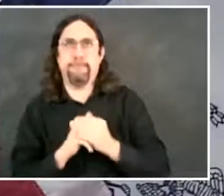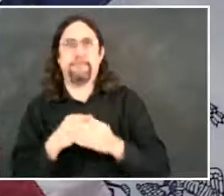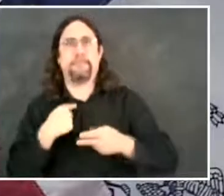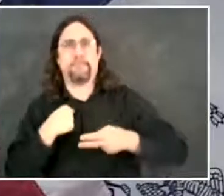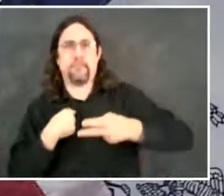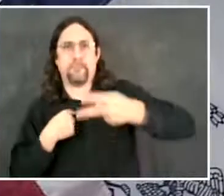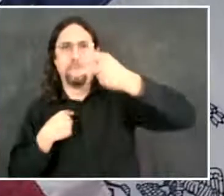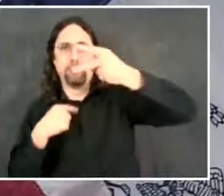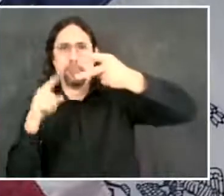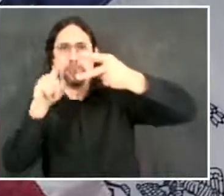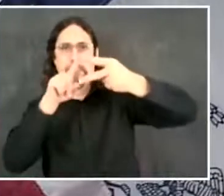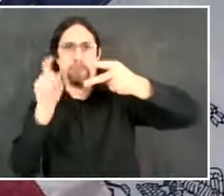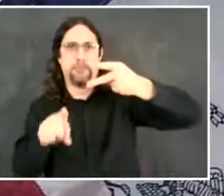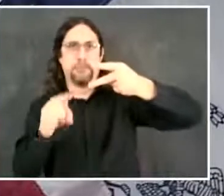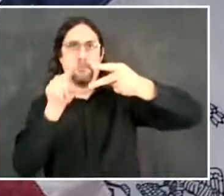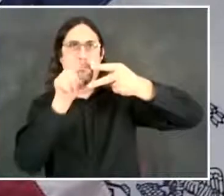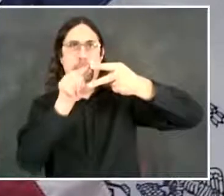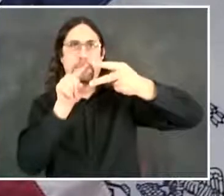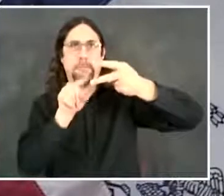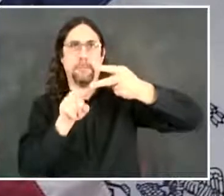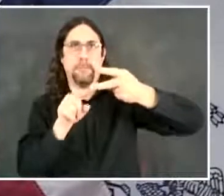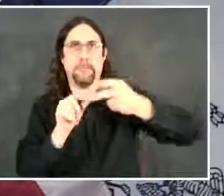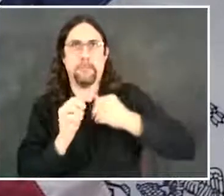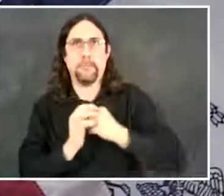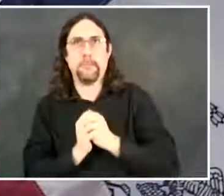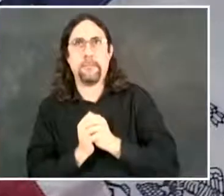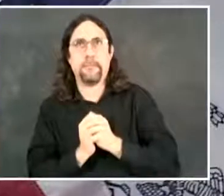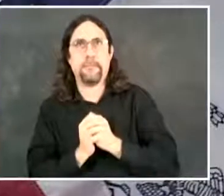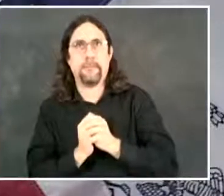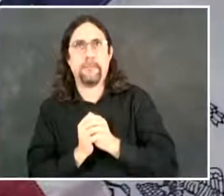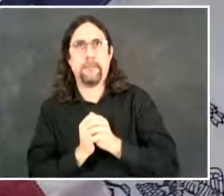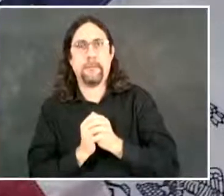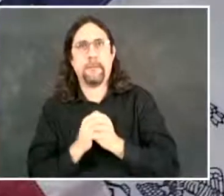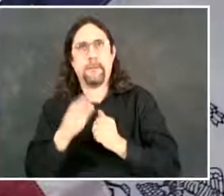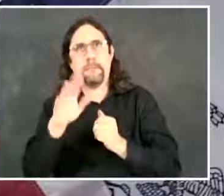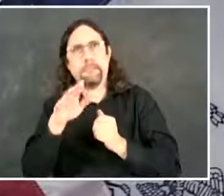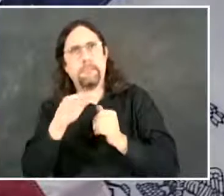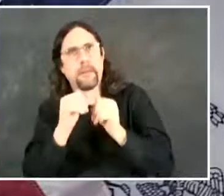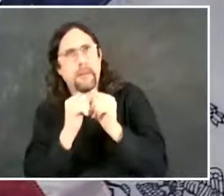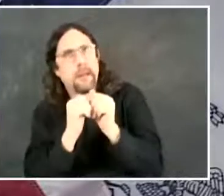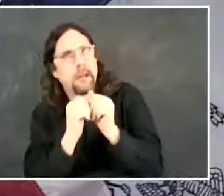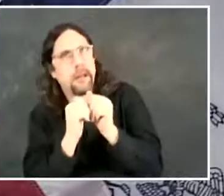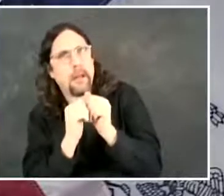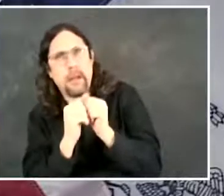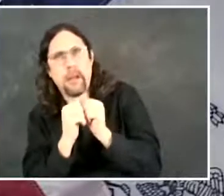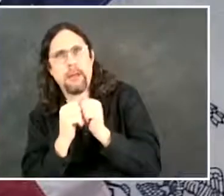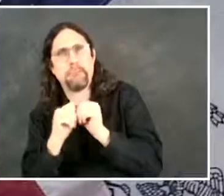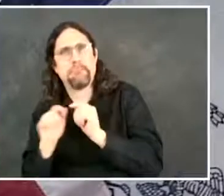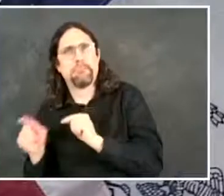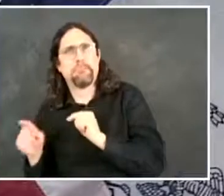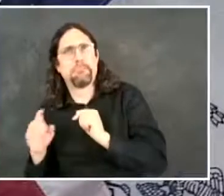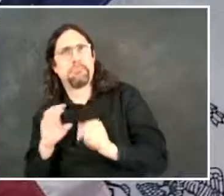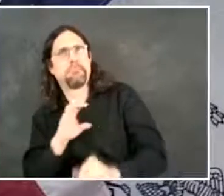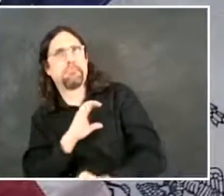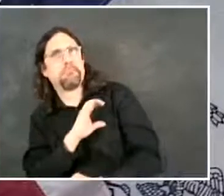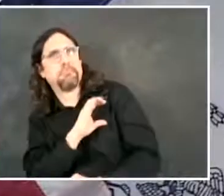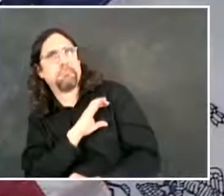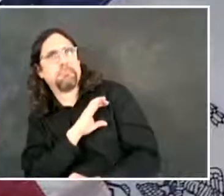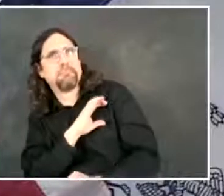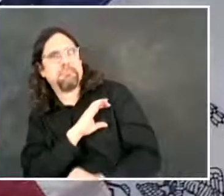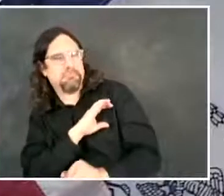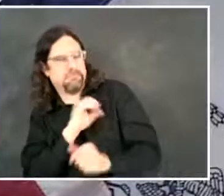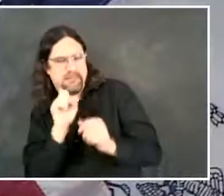NYPD crackdown on gatherings and ensuring social distancing orders are being